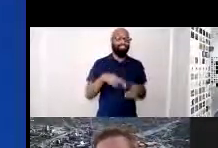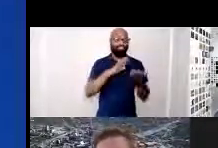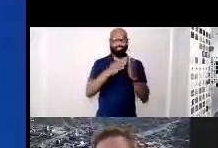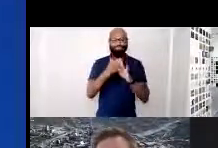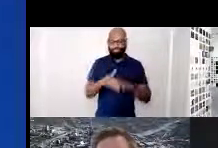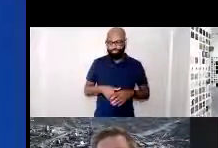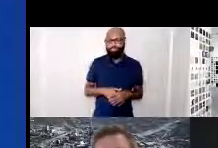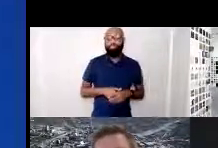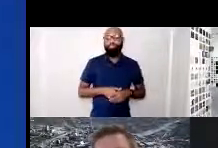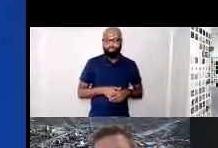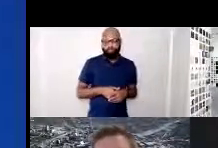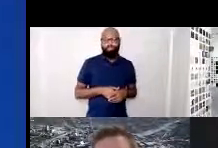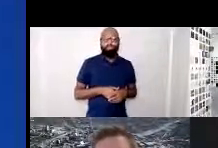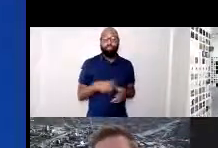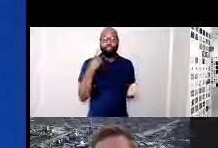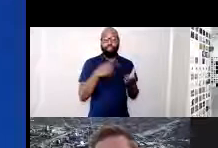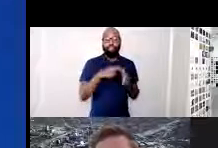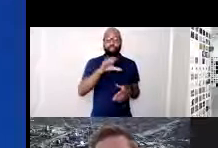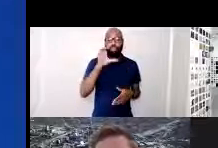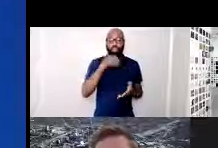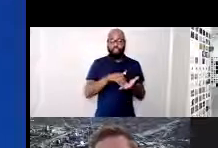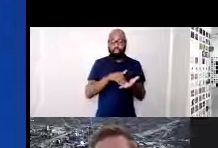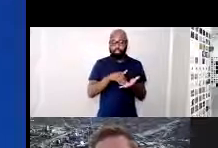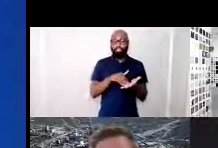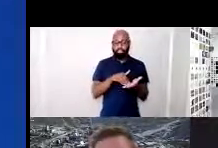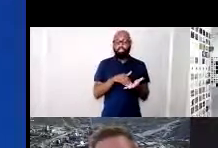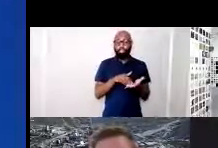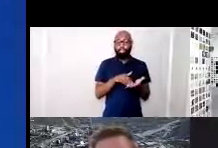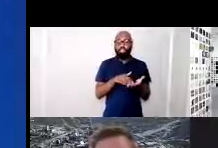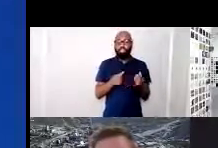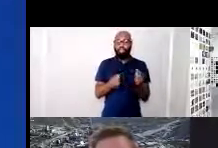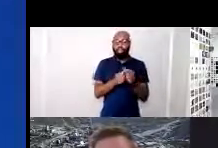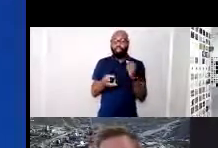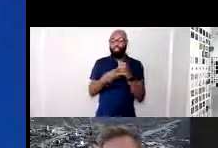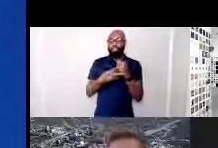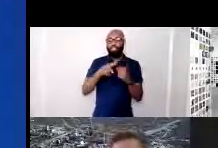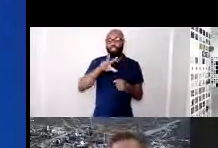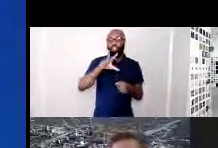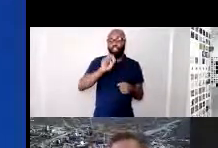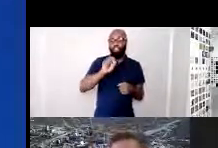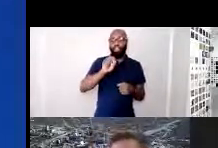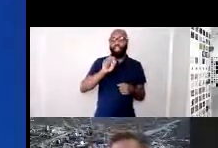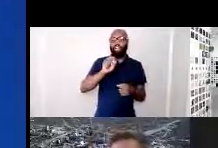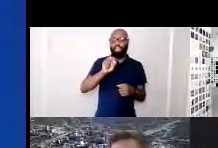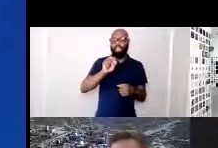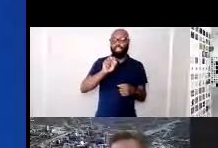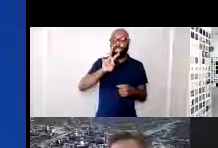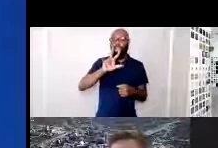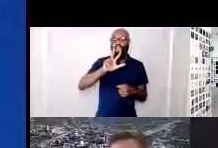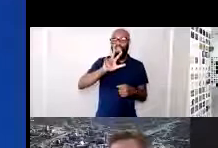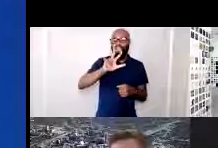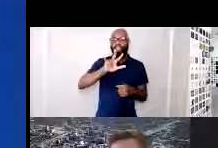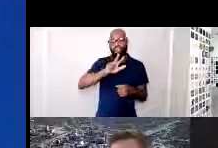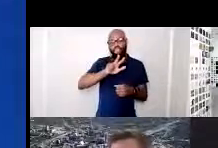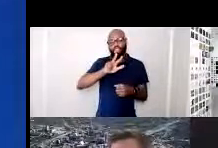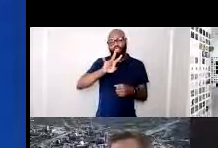that 100,000 with the reserve of 37,000, and how can we create an